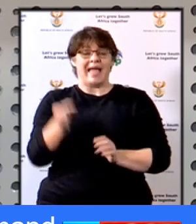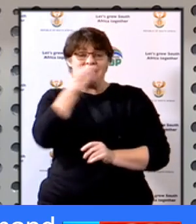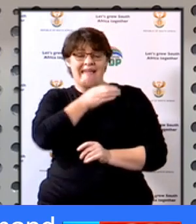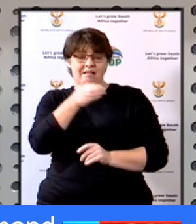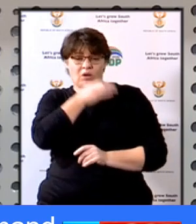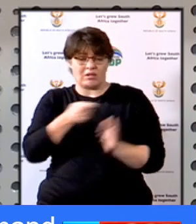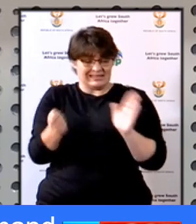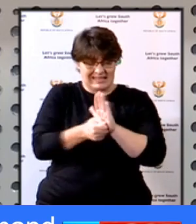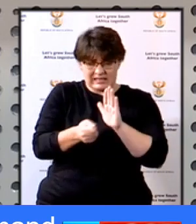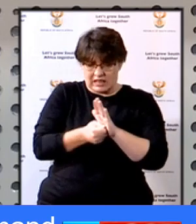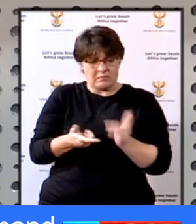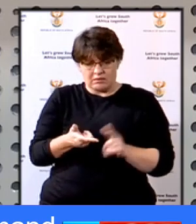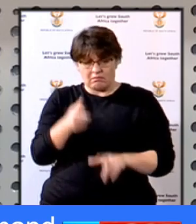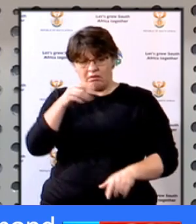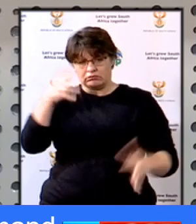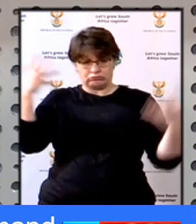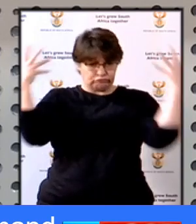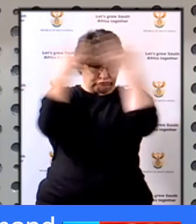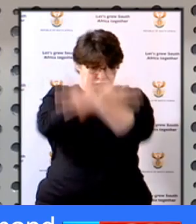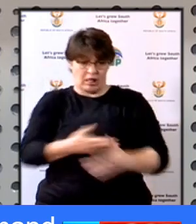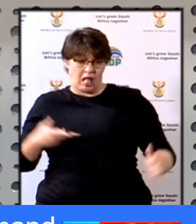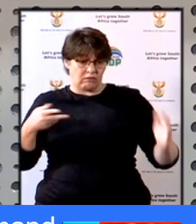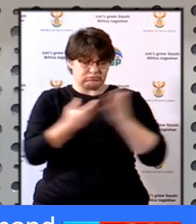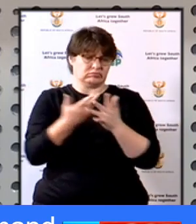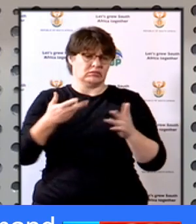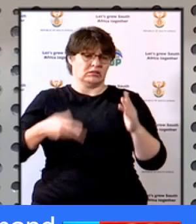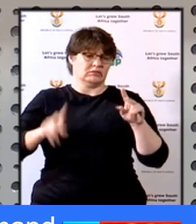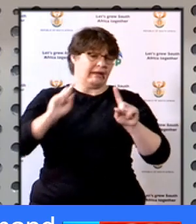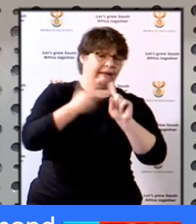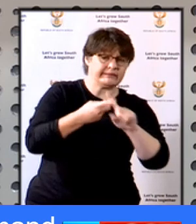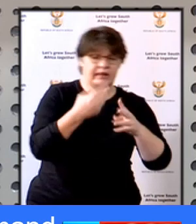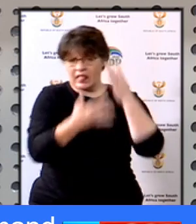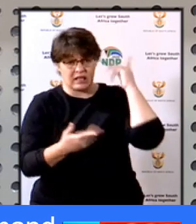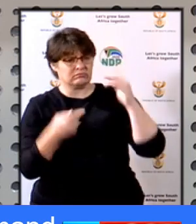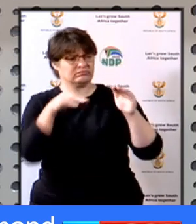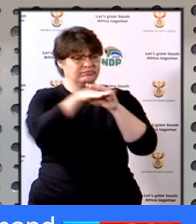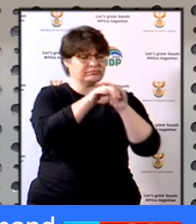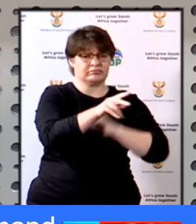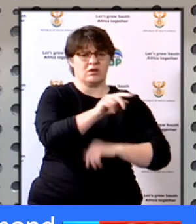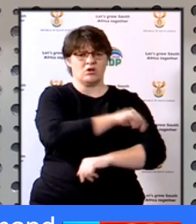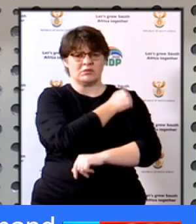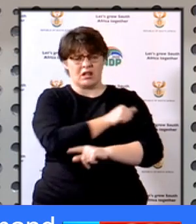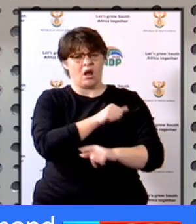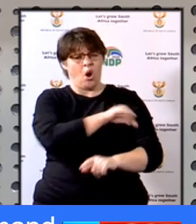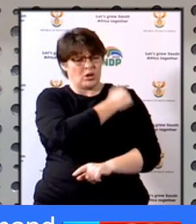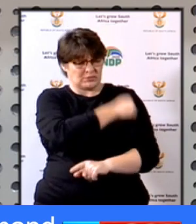think the caller from, I think it was from EWN,